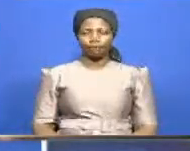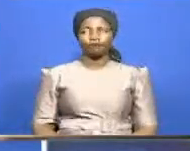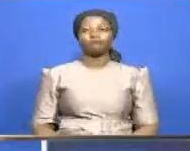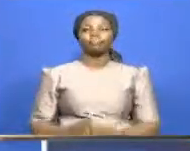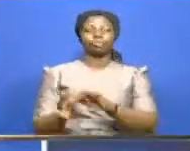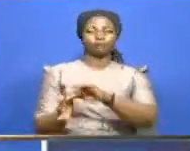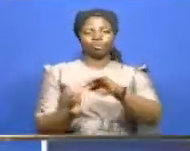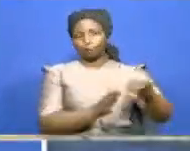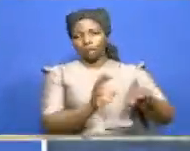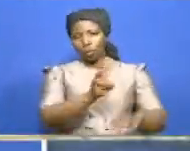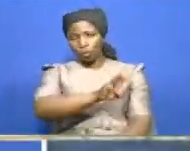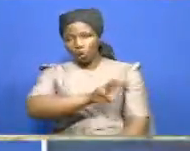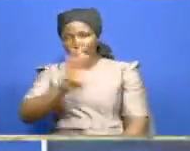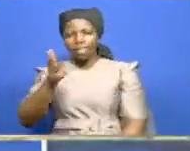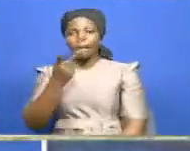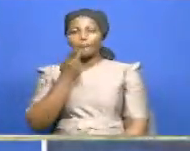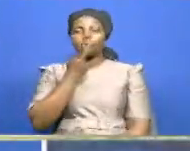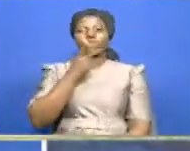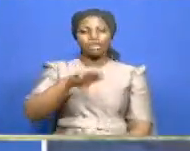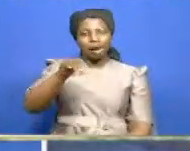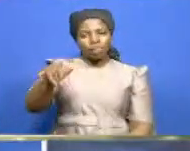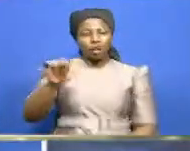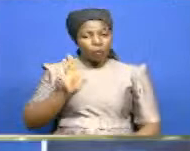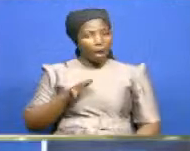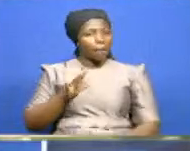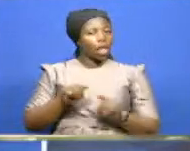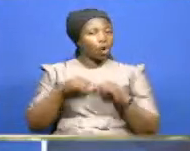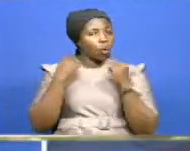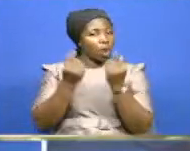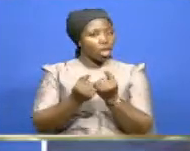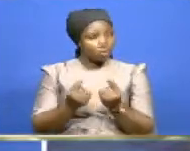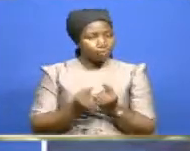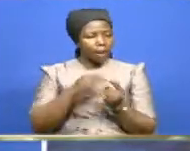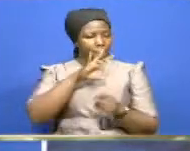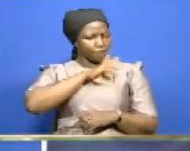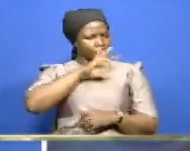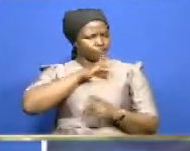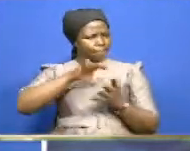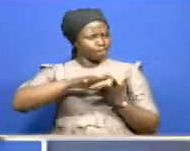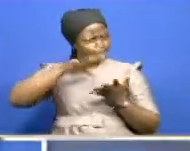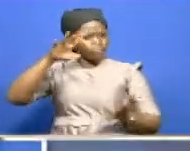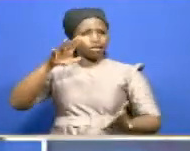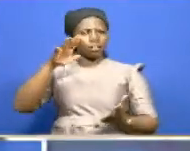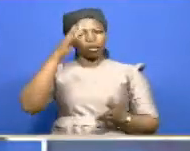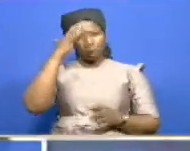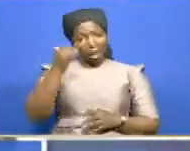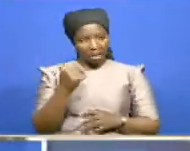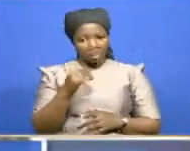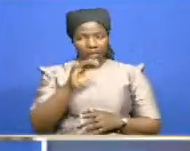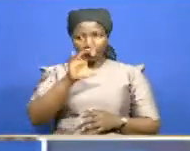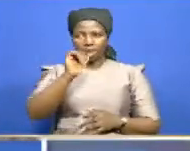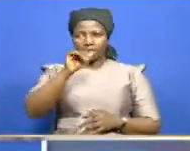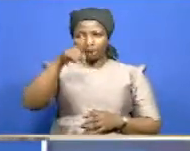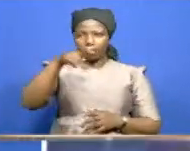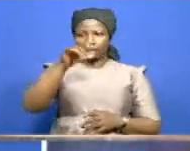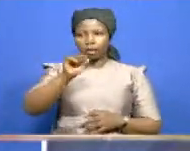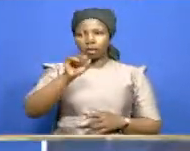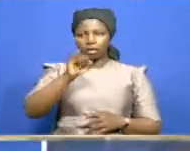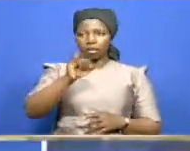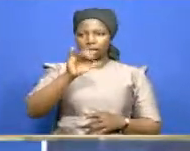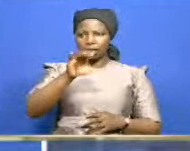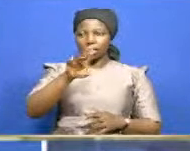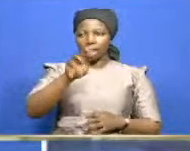Meanwhile, in West Pokot County, women groups are reaping huge profits from capsicum farming thanks